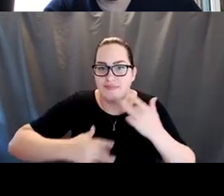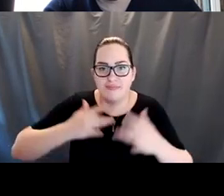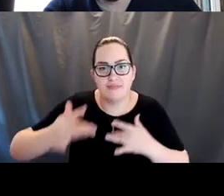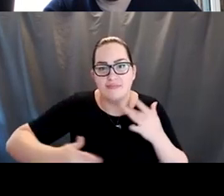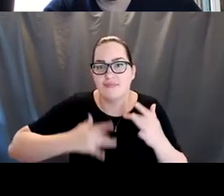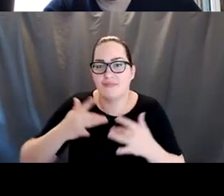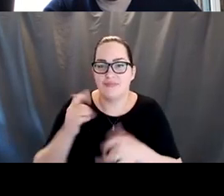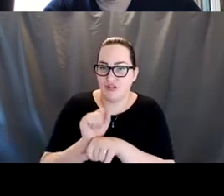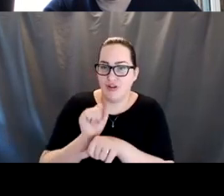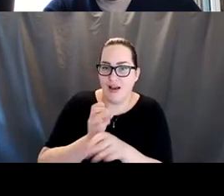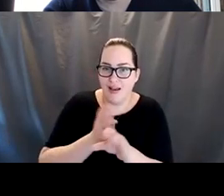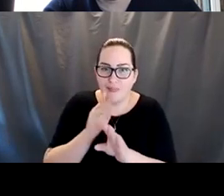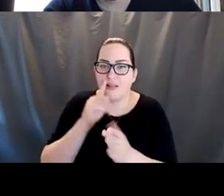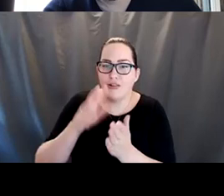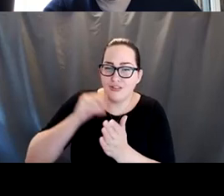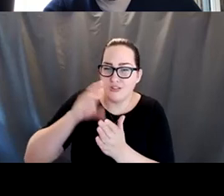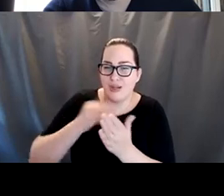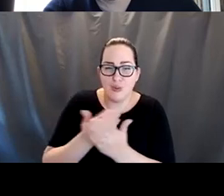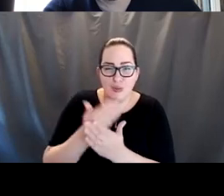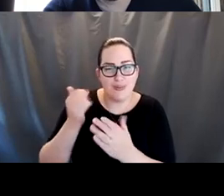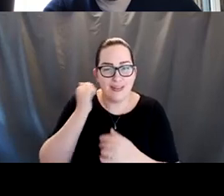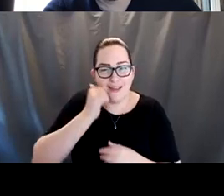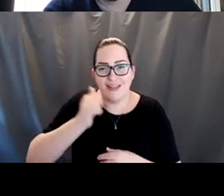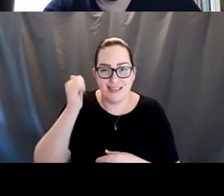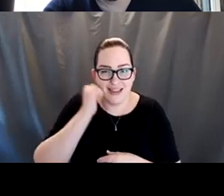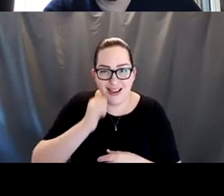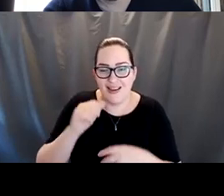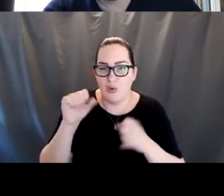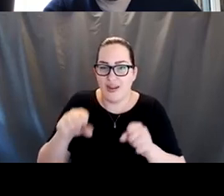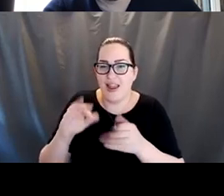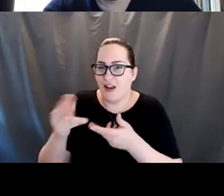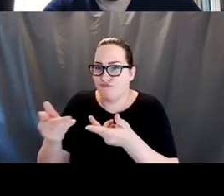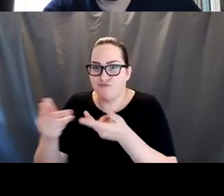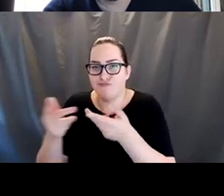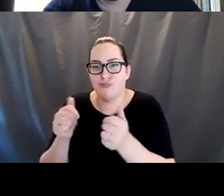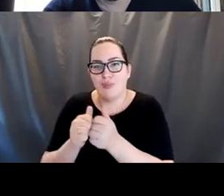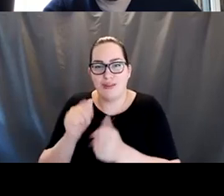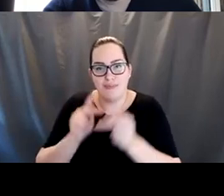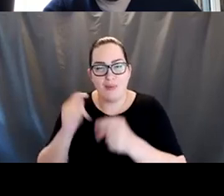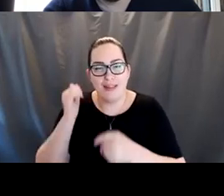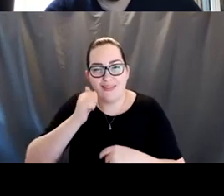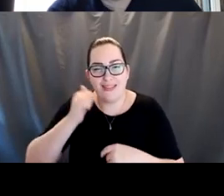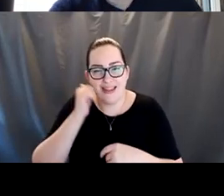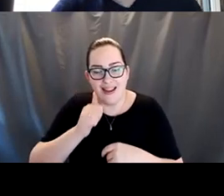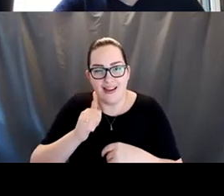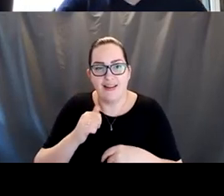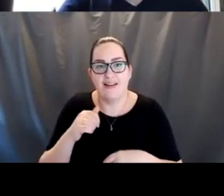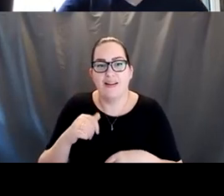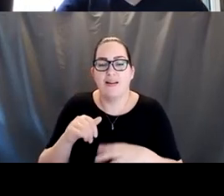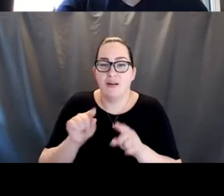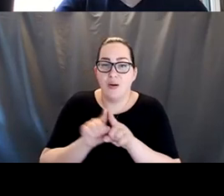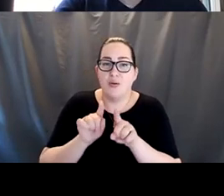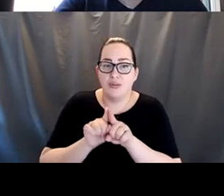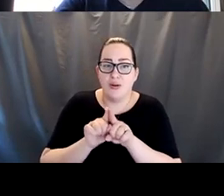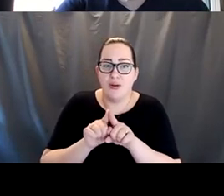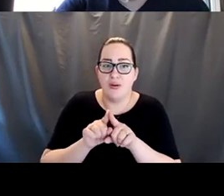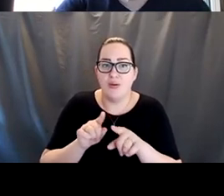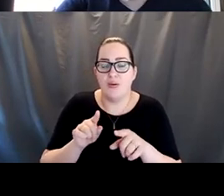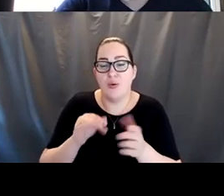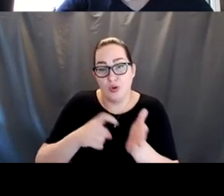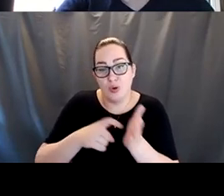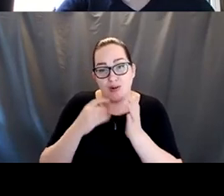of through the whole everything is changing situation. There's so much false stuff out there, but also I've seen